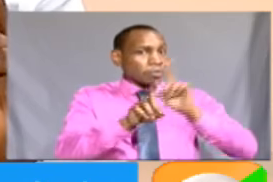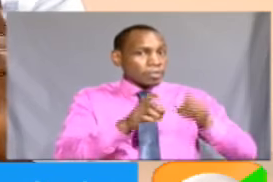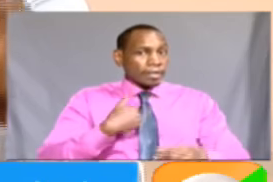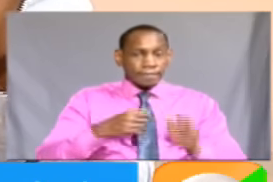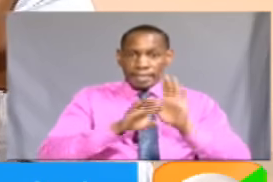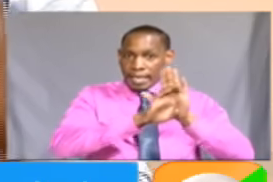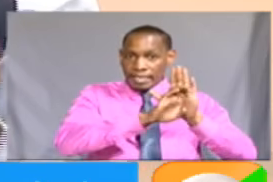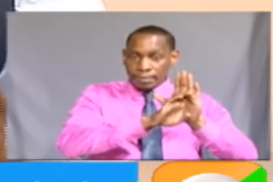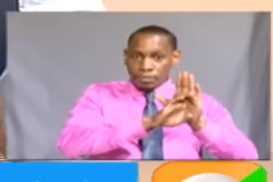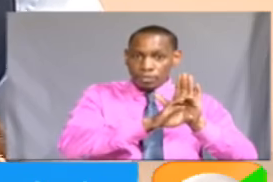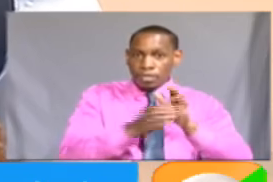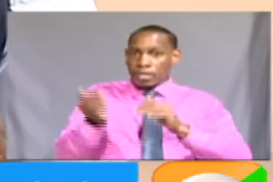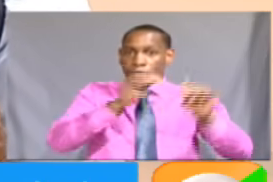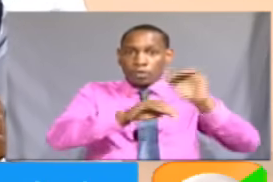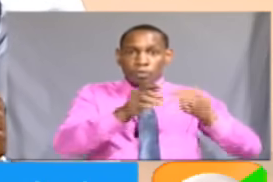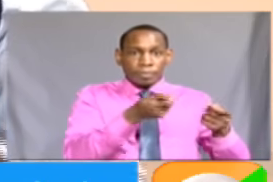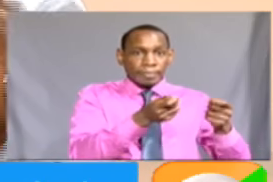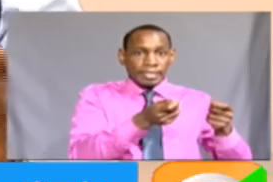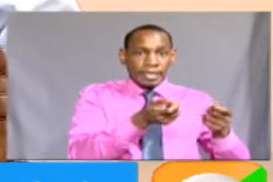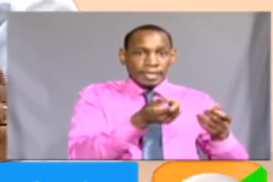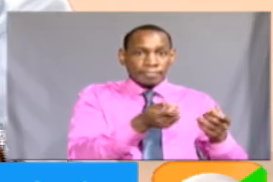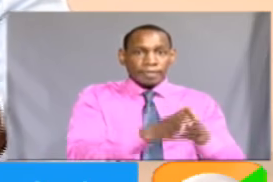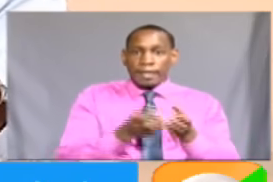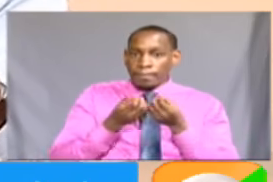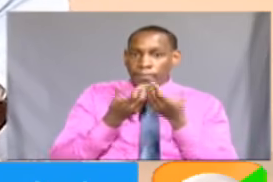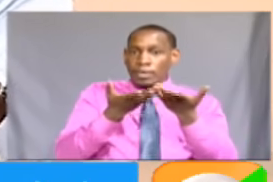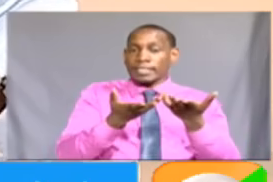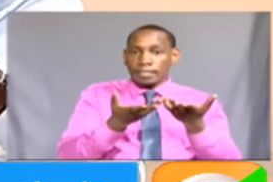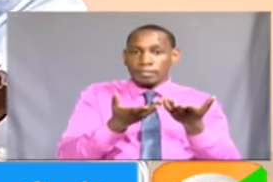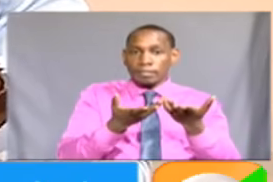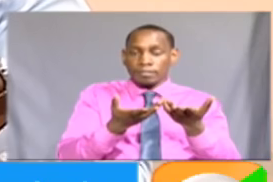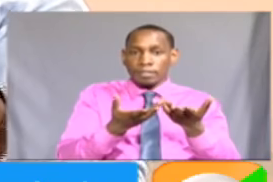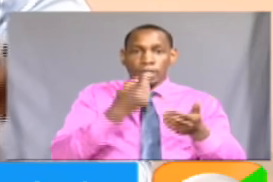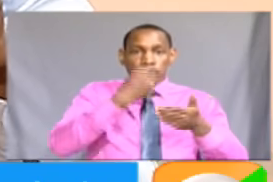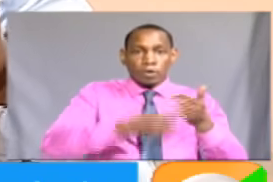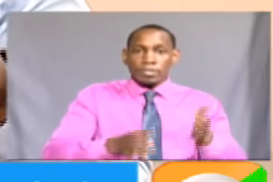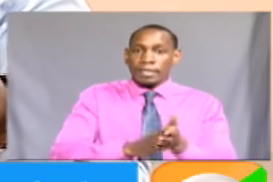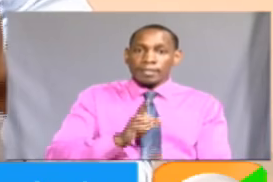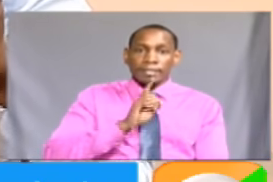For example, the contribution of the media industry, the broadcasters, is to the tune of